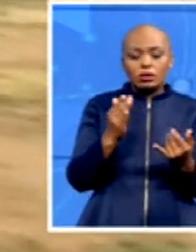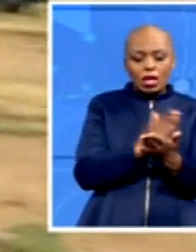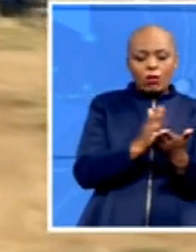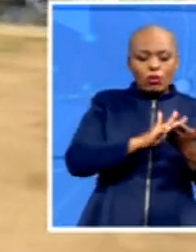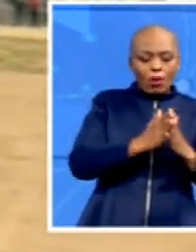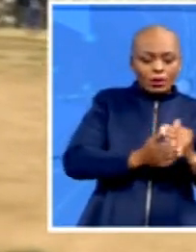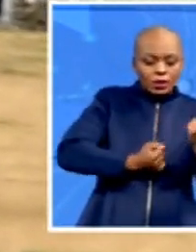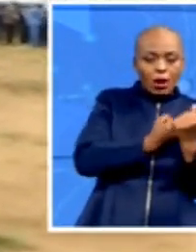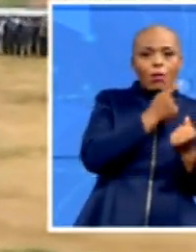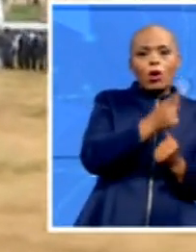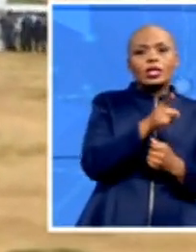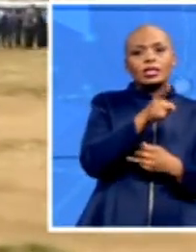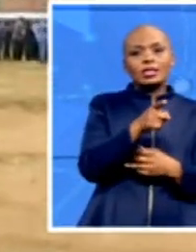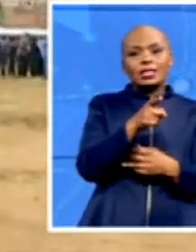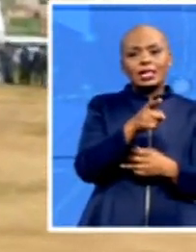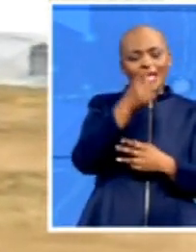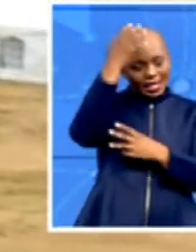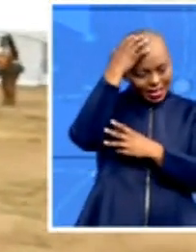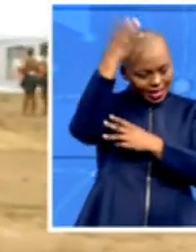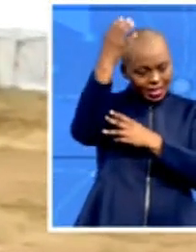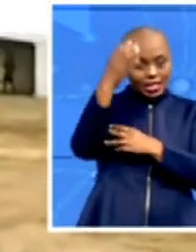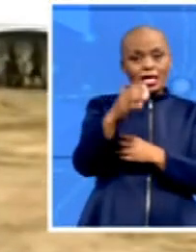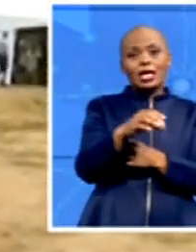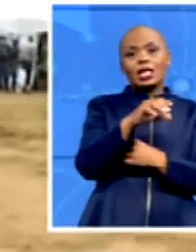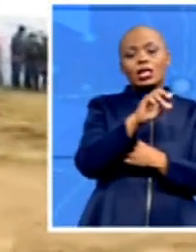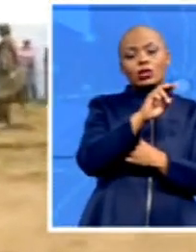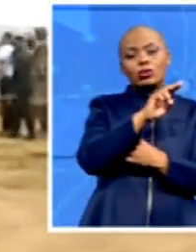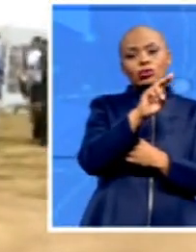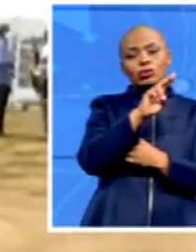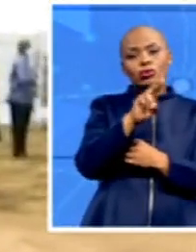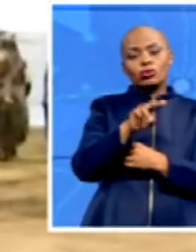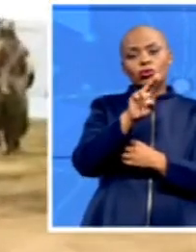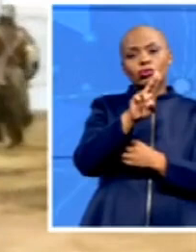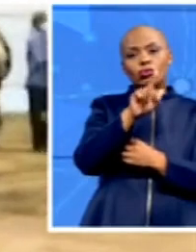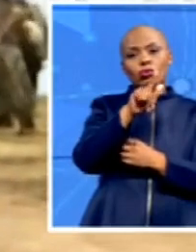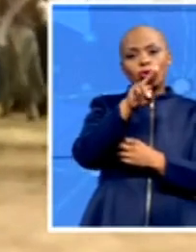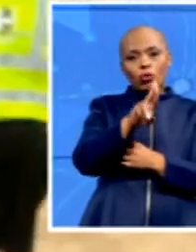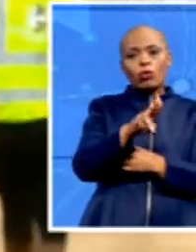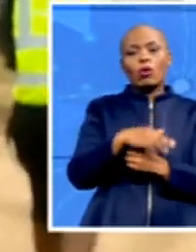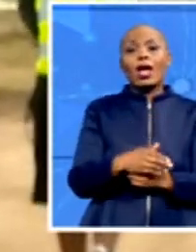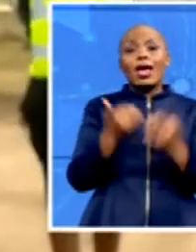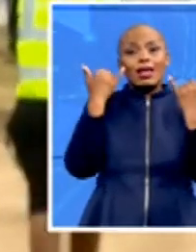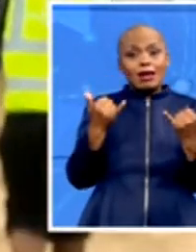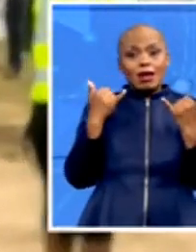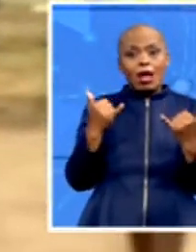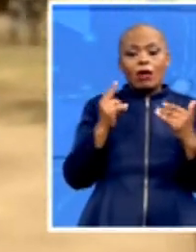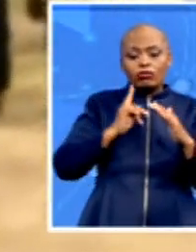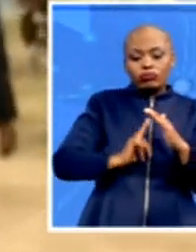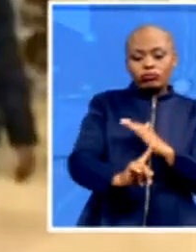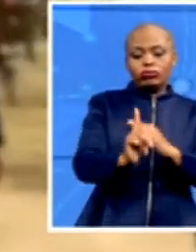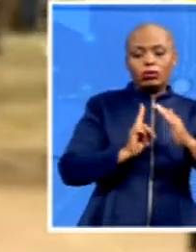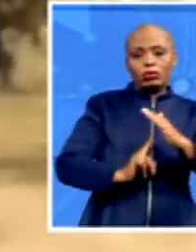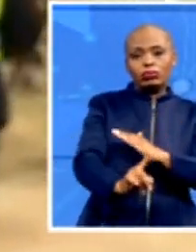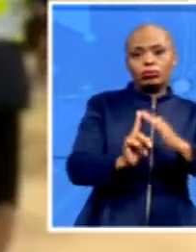you behind the fact we have AmaZulu who are making their way now where we are, because as you know, this event is about